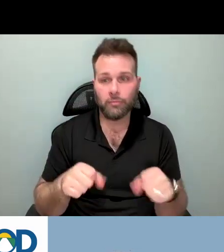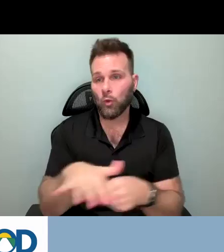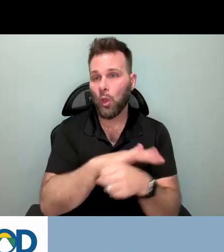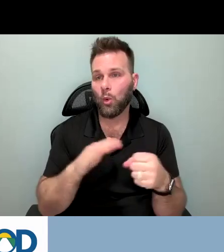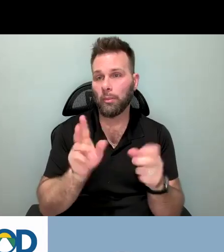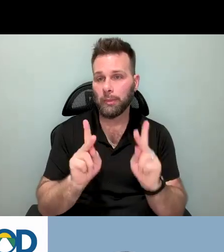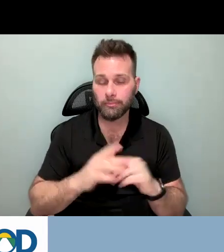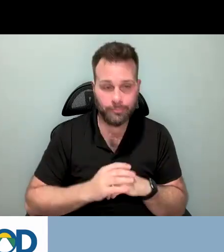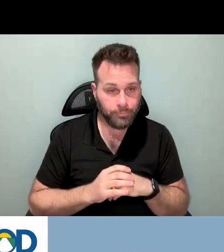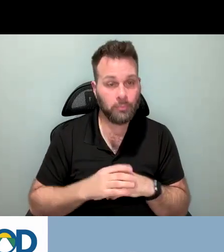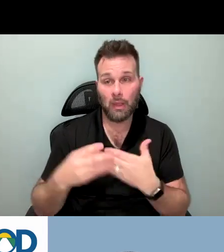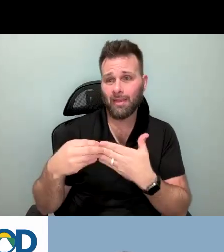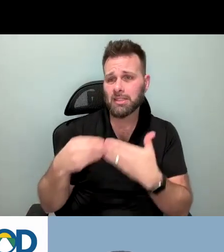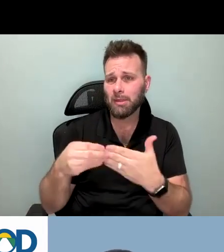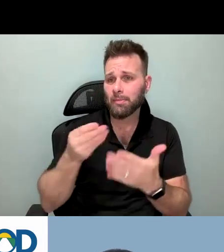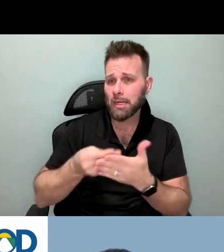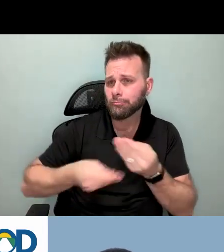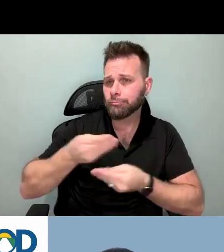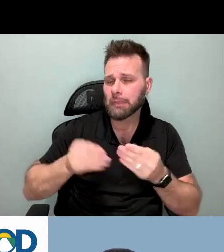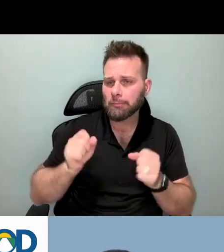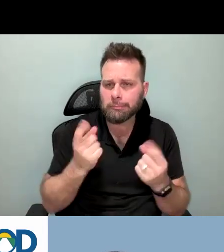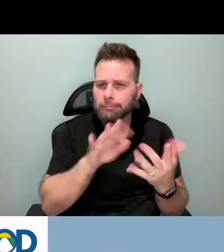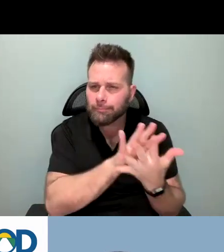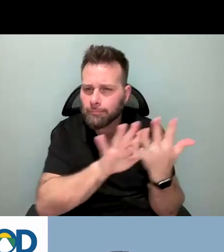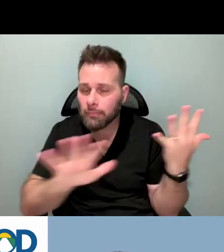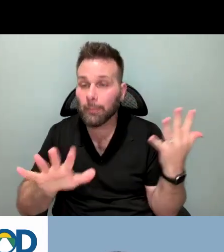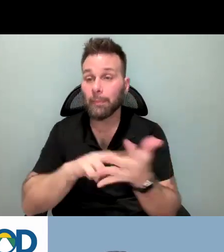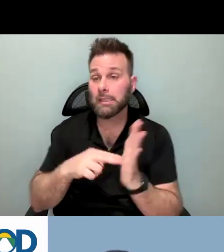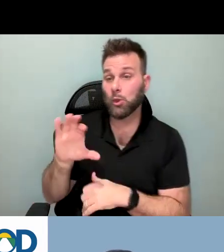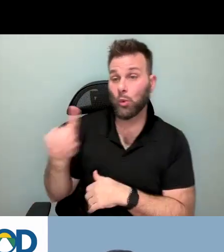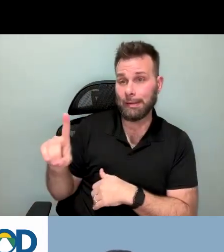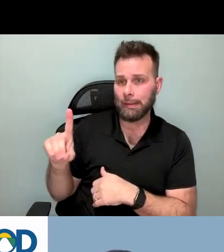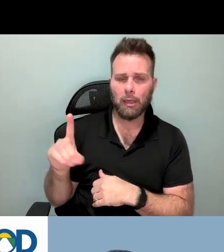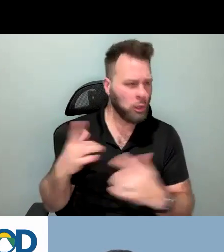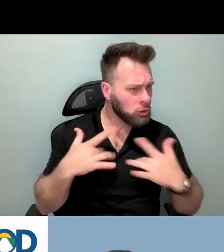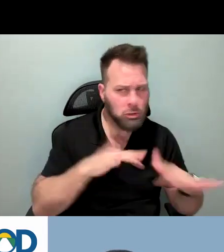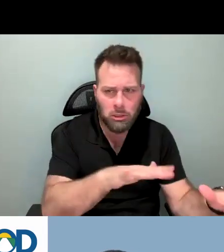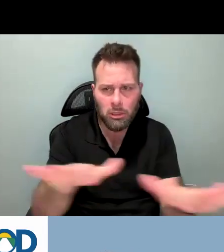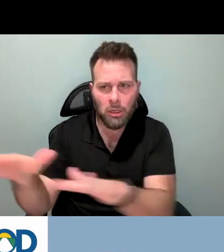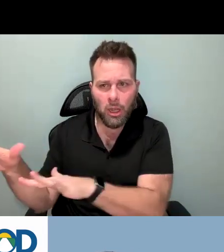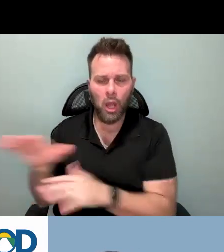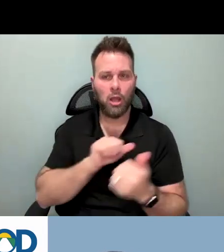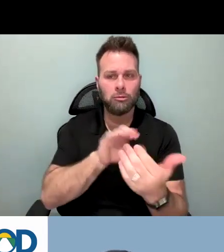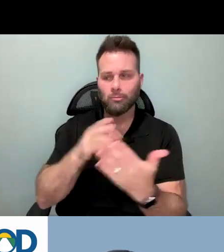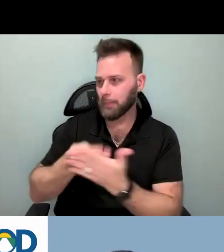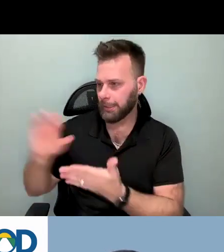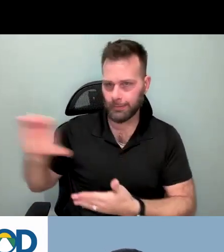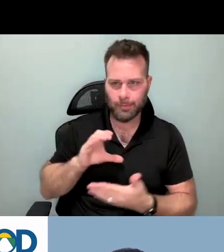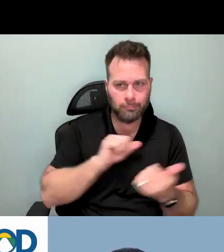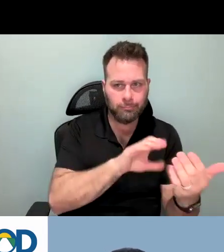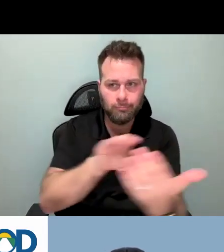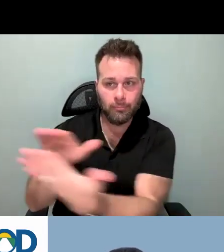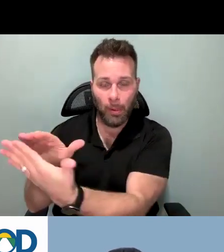The flexibility of these funds means that CODs can respond directly to the needs of the community, making tangible improvements that